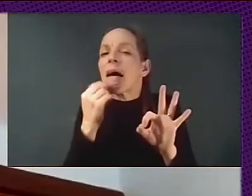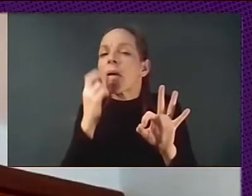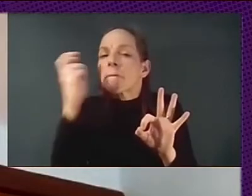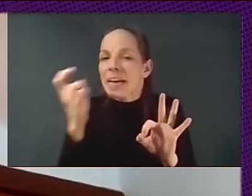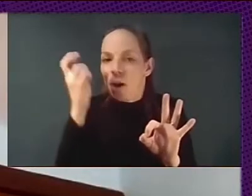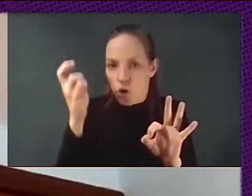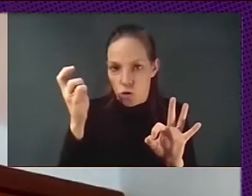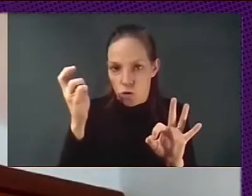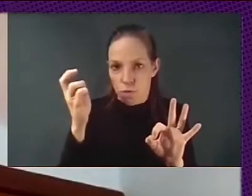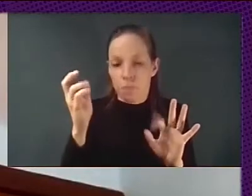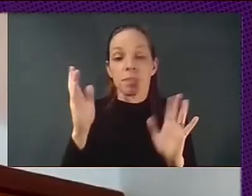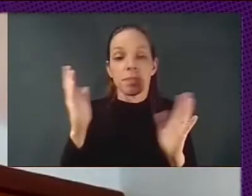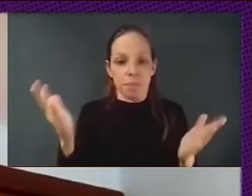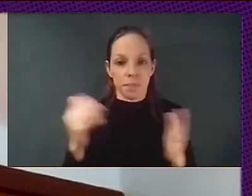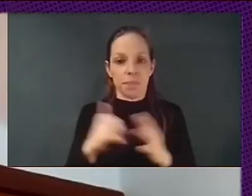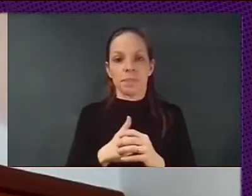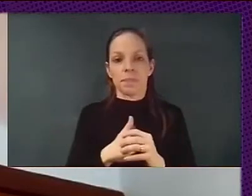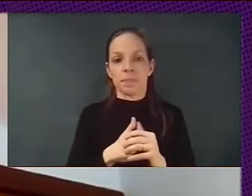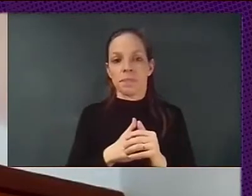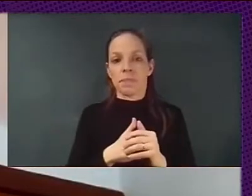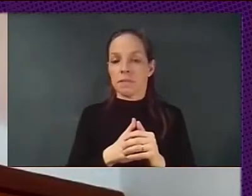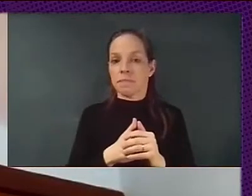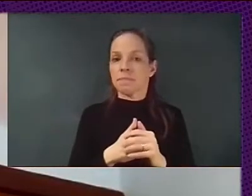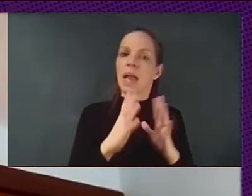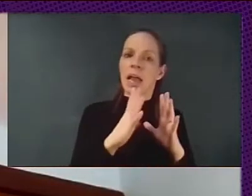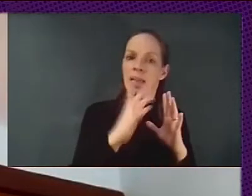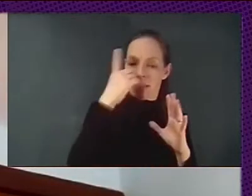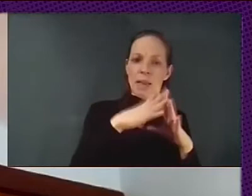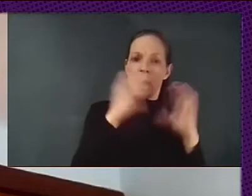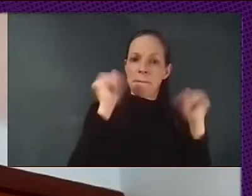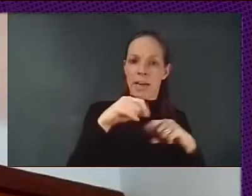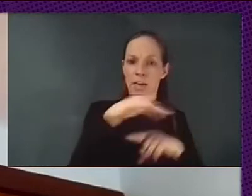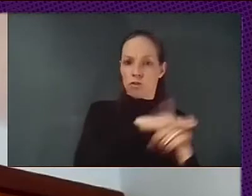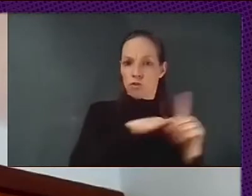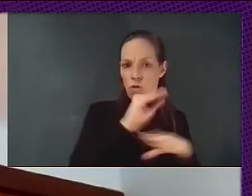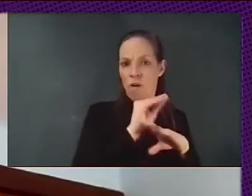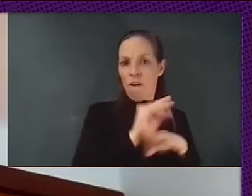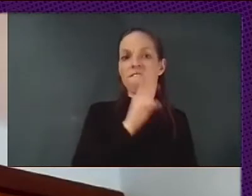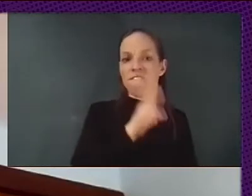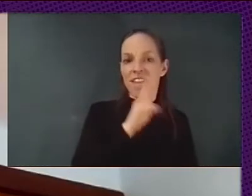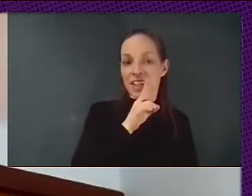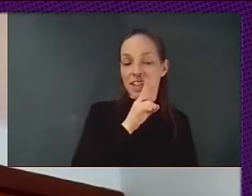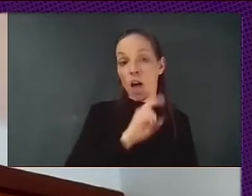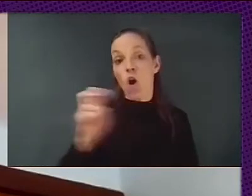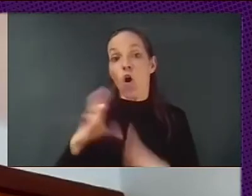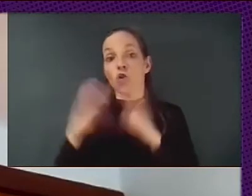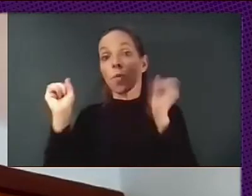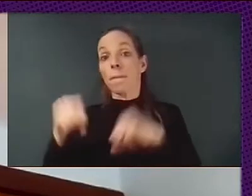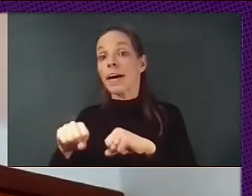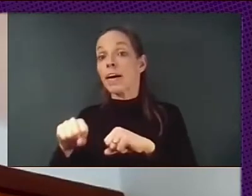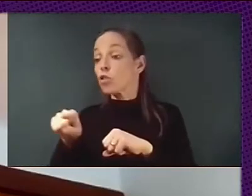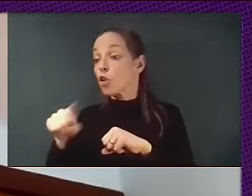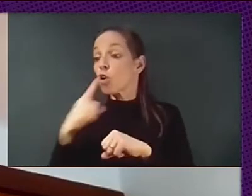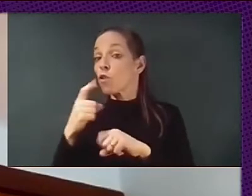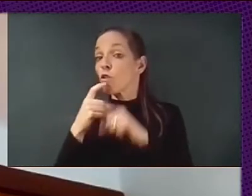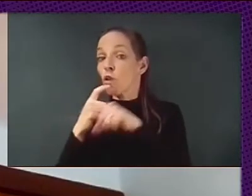Deal, and the principles of the Red Deal are fourfold. What creates a crisis cannot stop it.